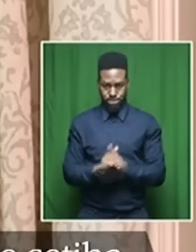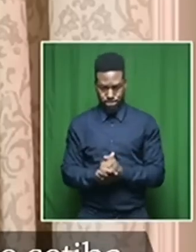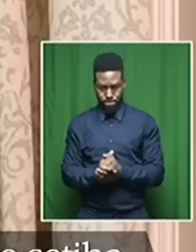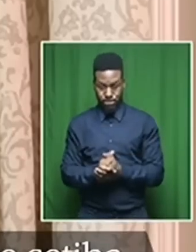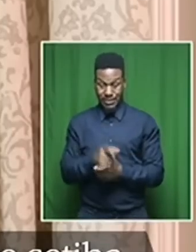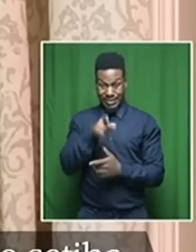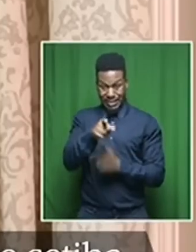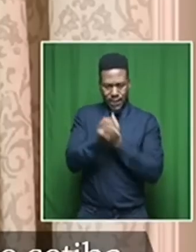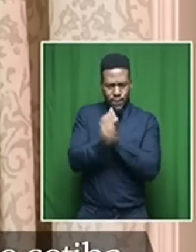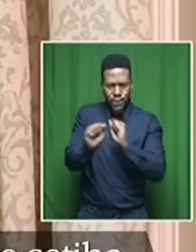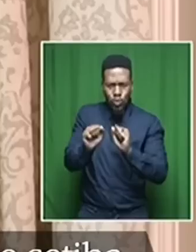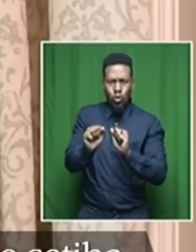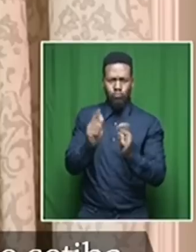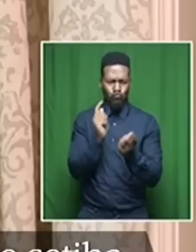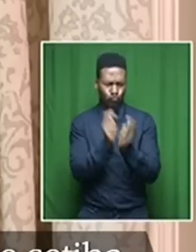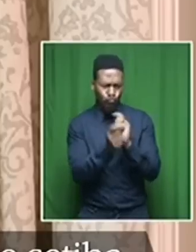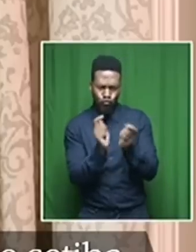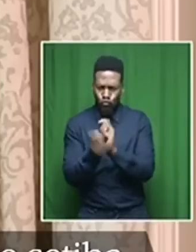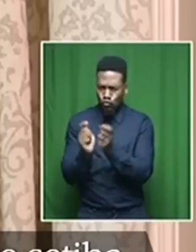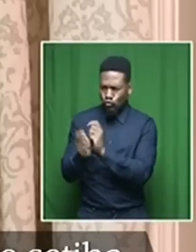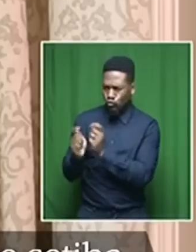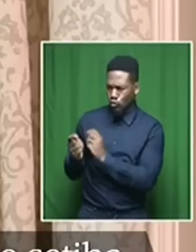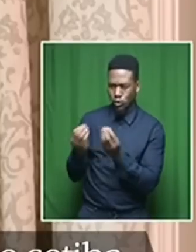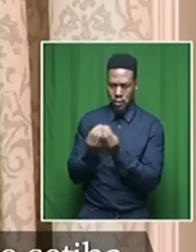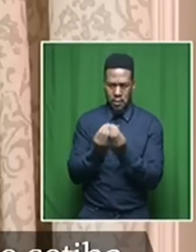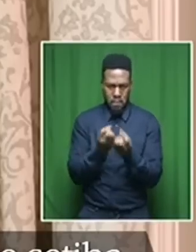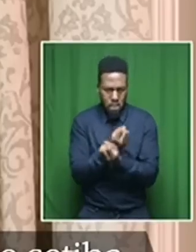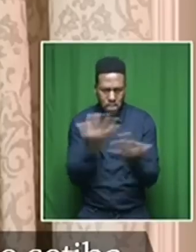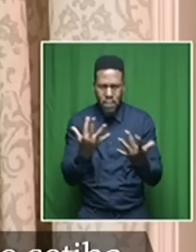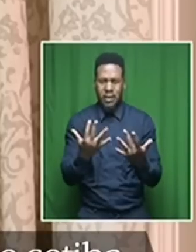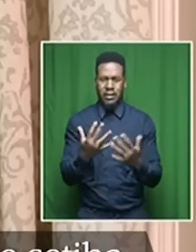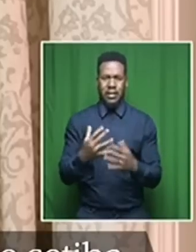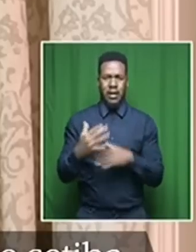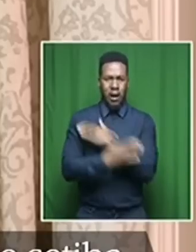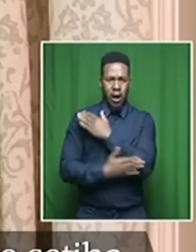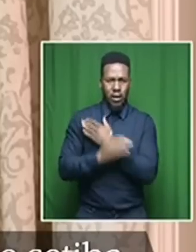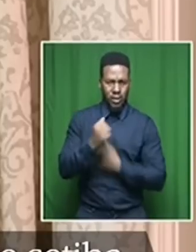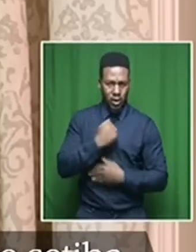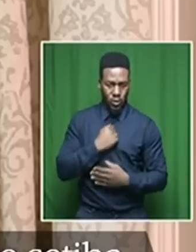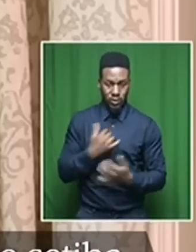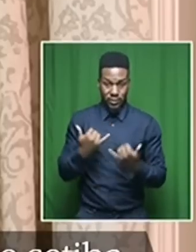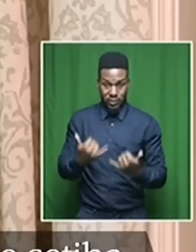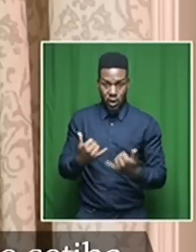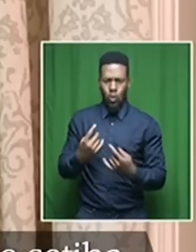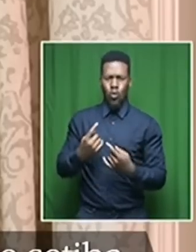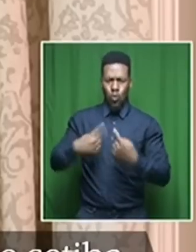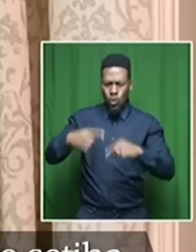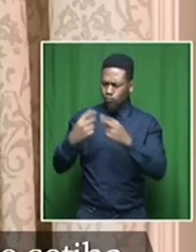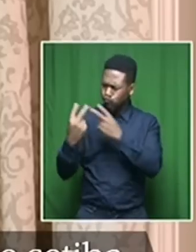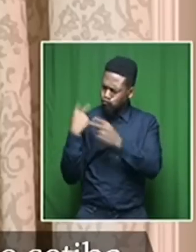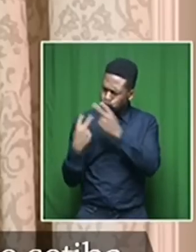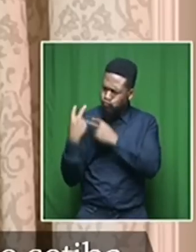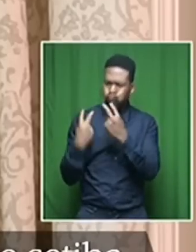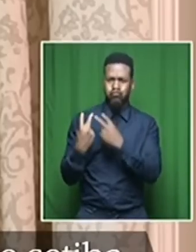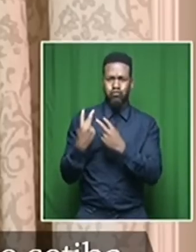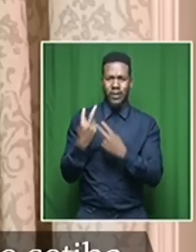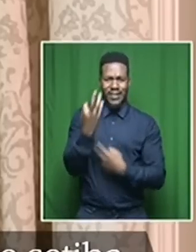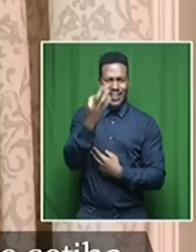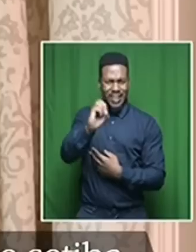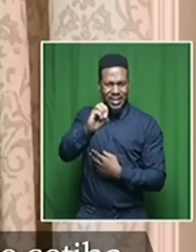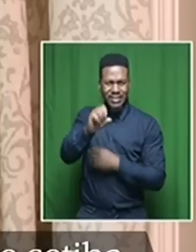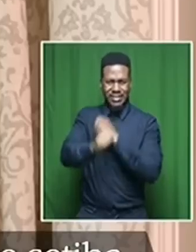in our country. As we reflect on our journey over these 3 decades, we are reminded